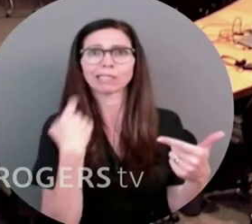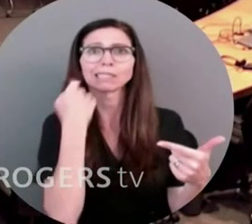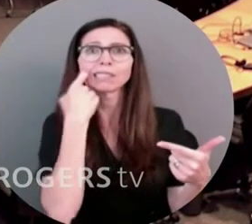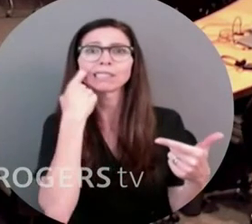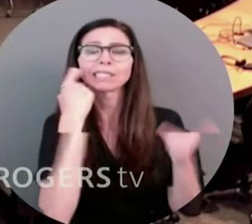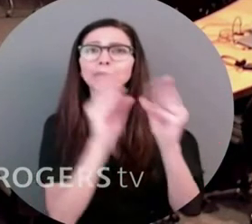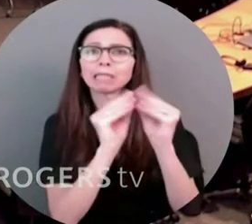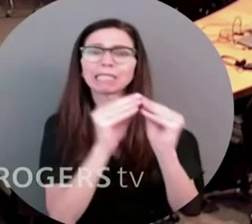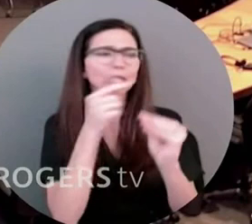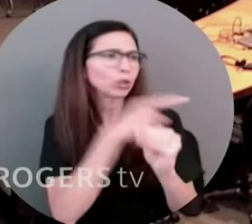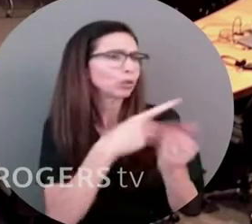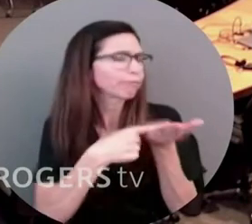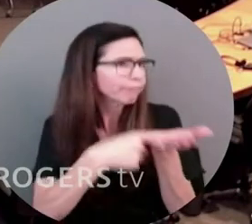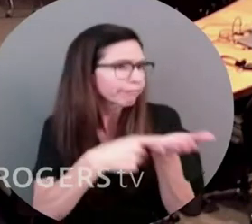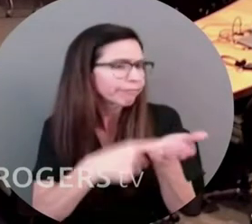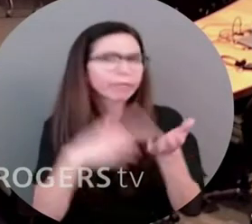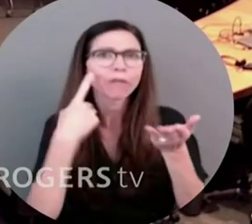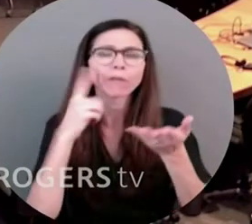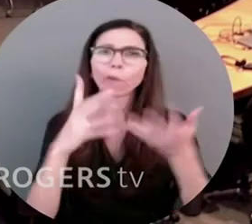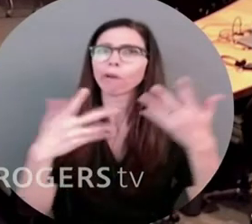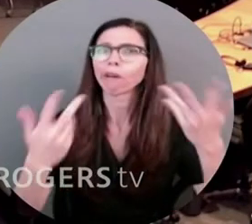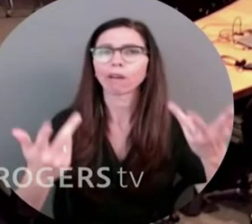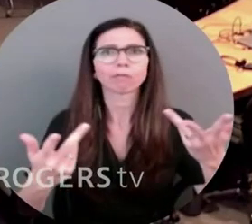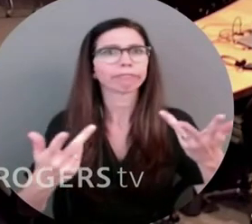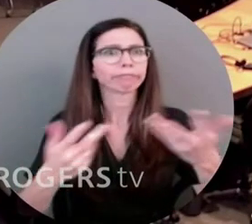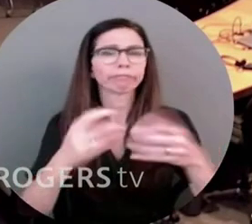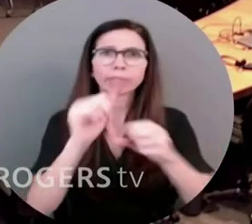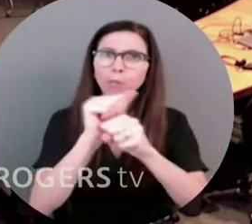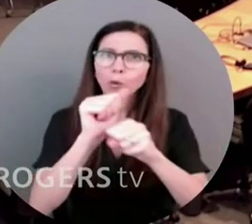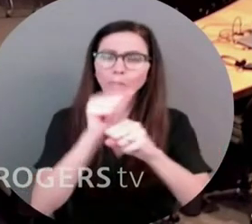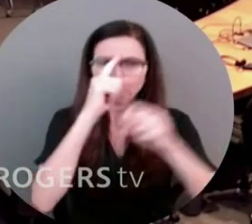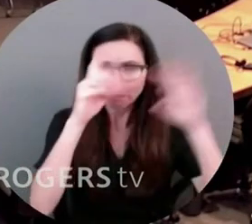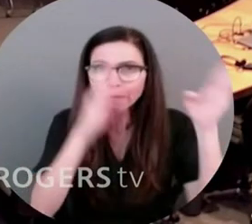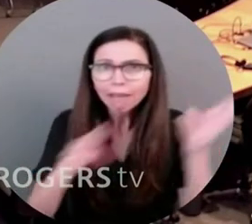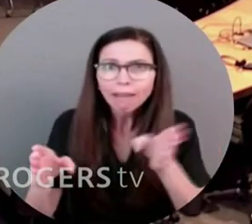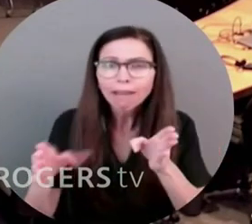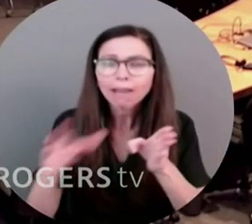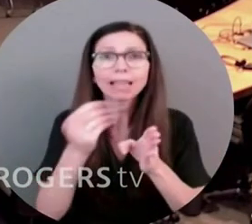lands, what happens if somehow there's a big shift towards